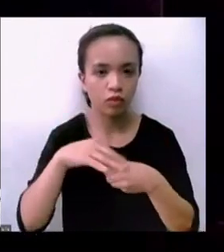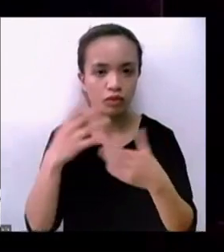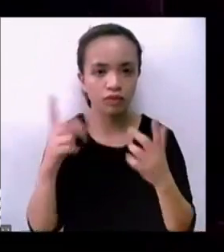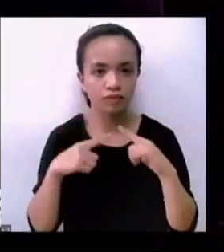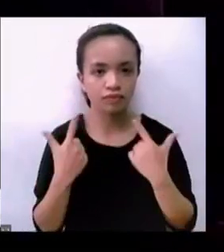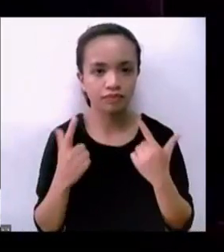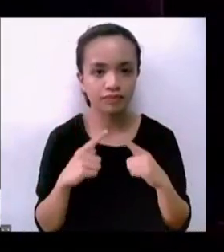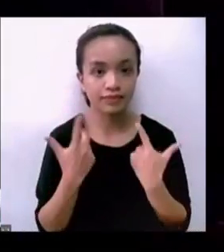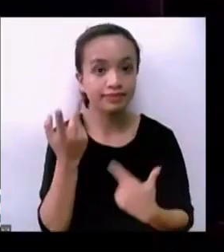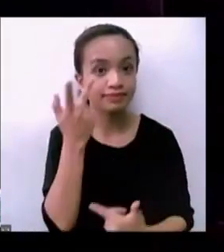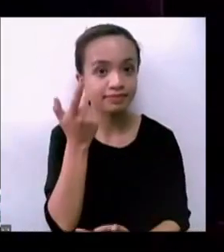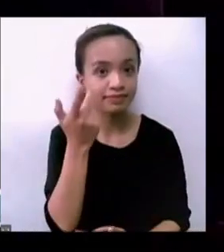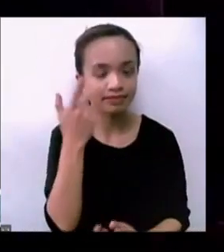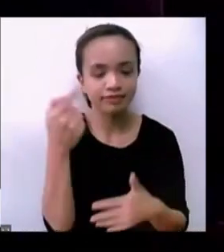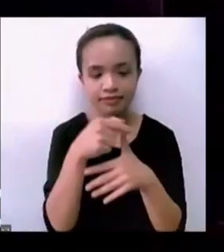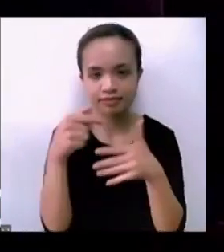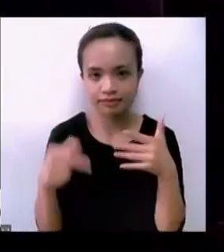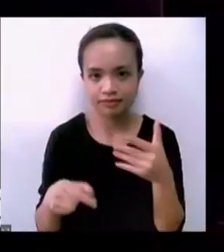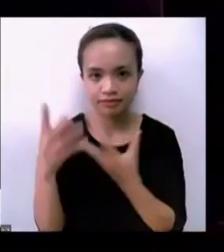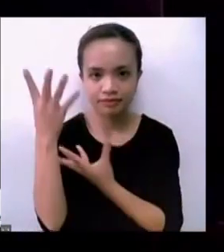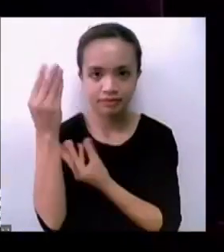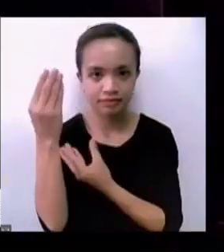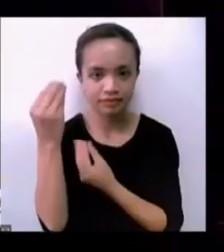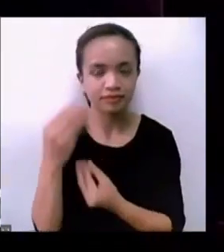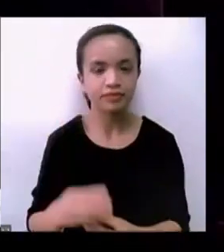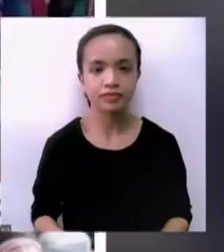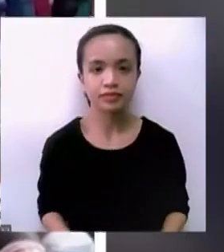Joyce Balancho. Joyce, over to you.